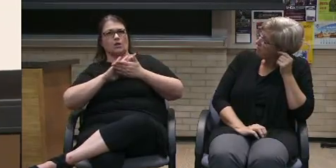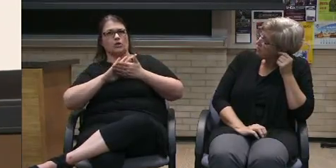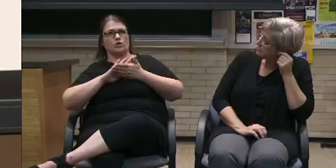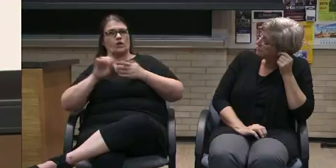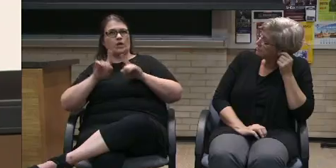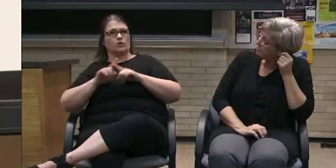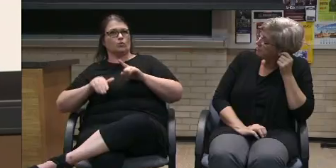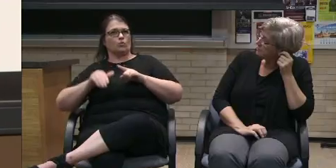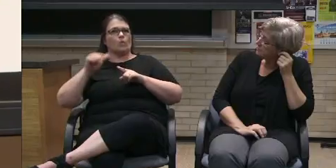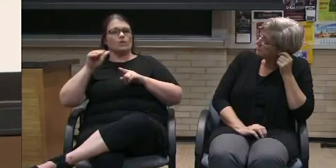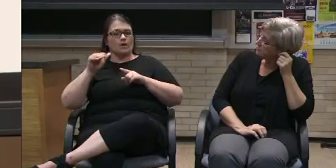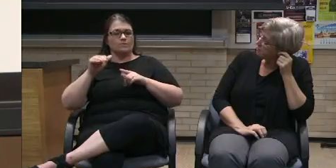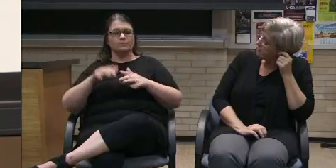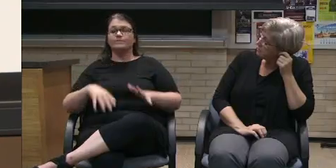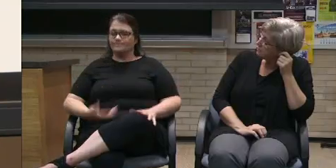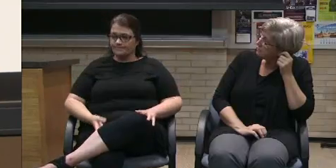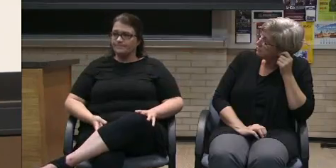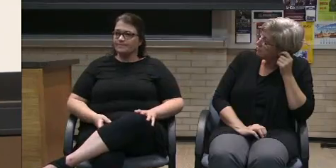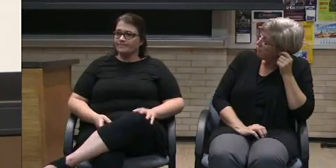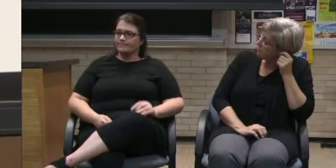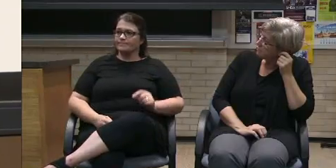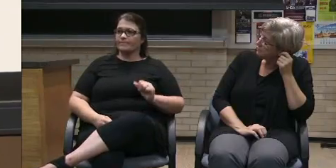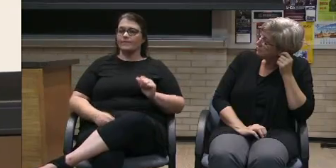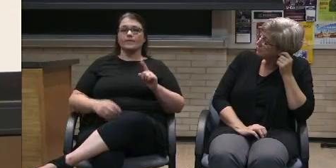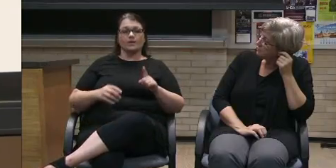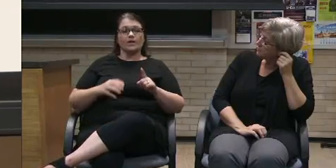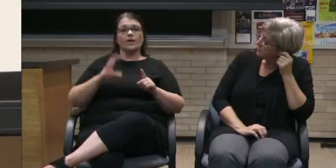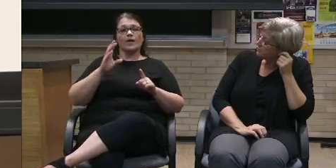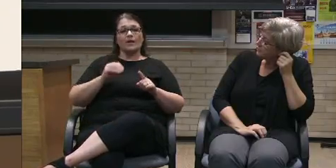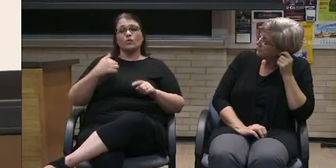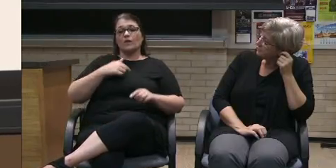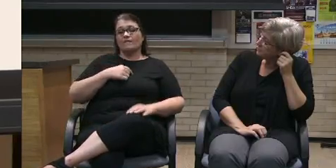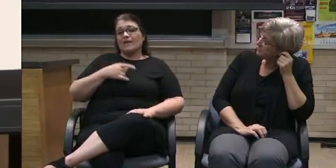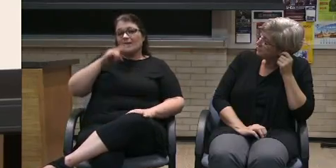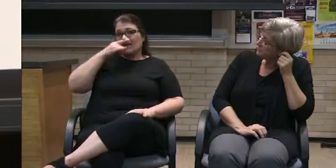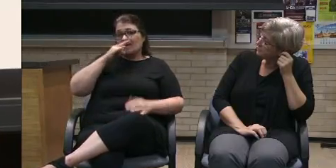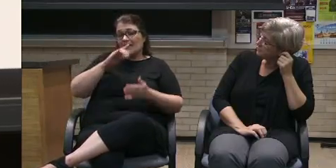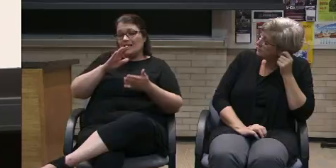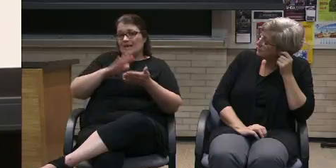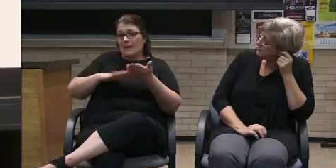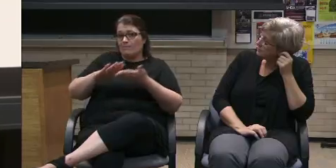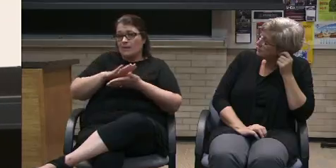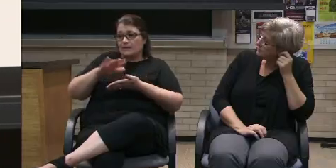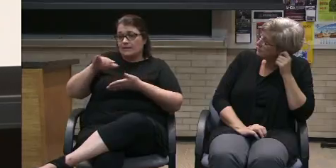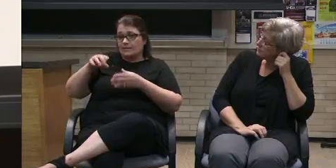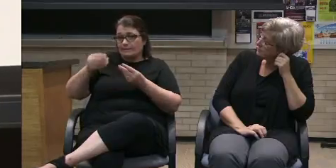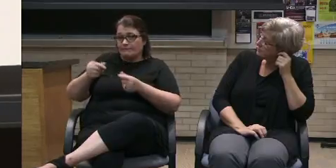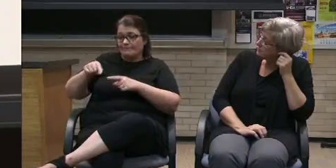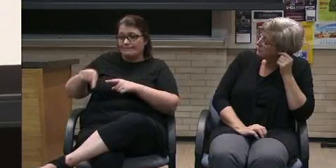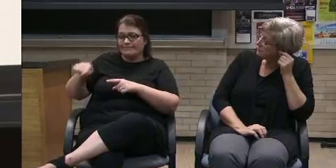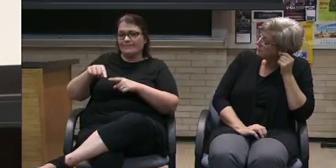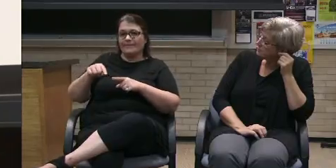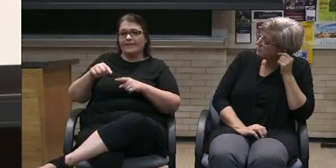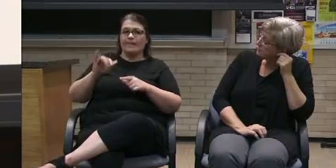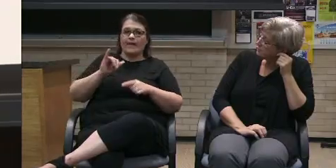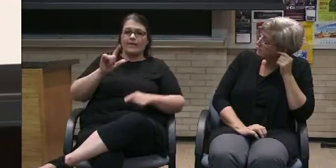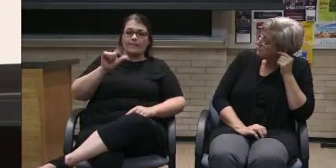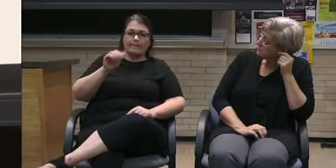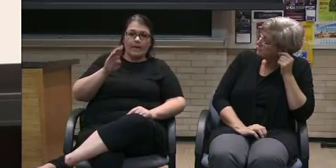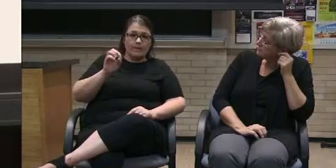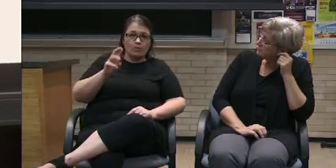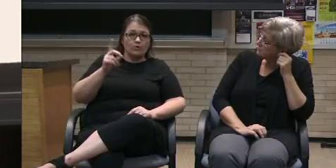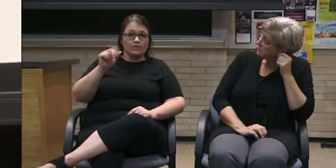of the campus. At SUNY Canton, Kitty College is on days when we're in session, but the schools are off. Think Labor Day. We were in